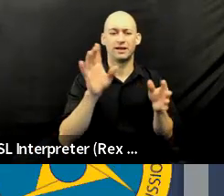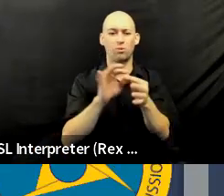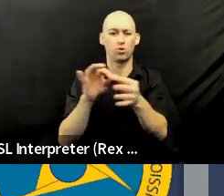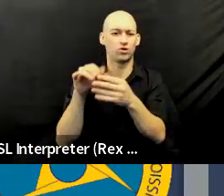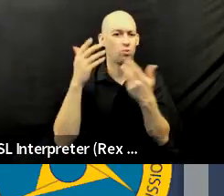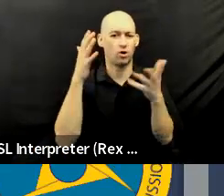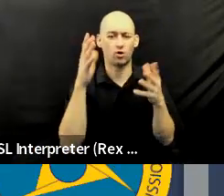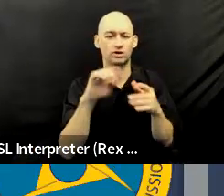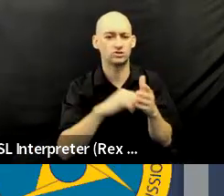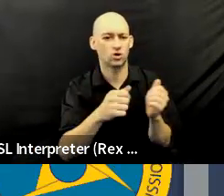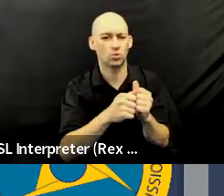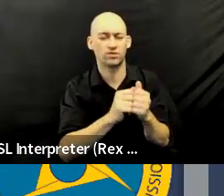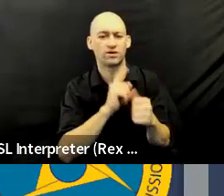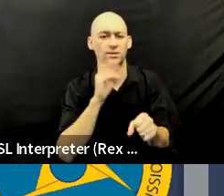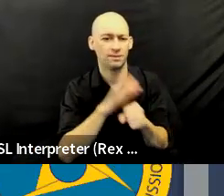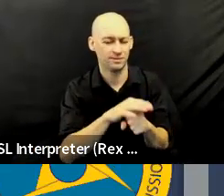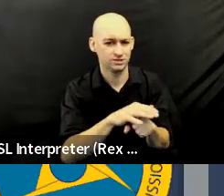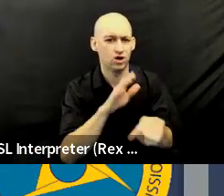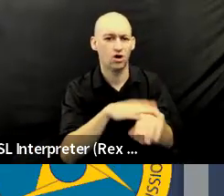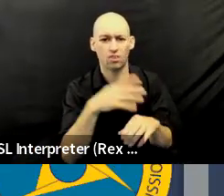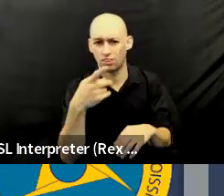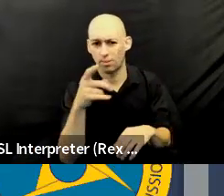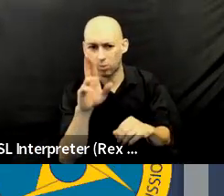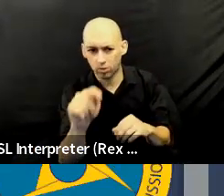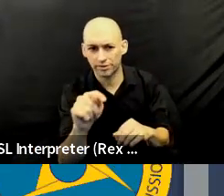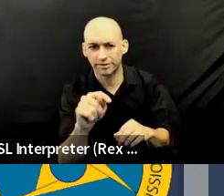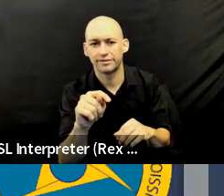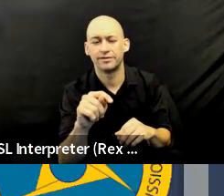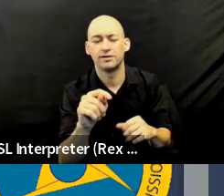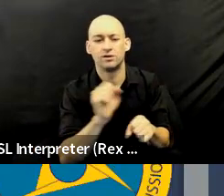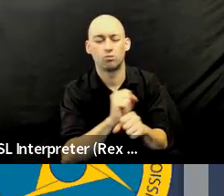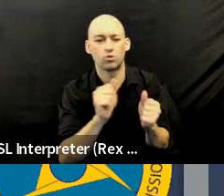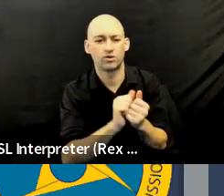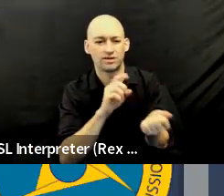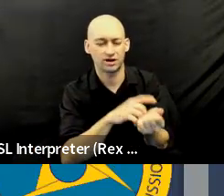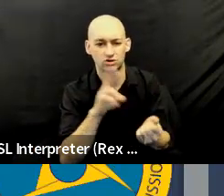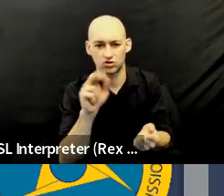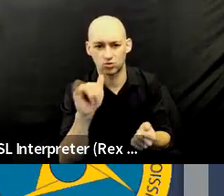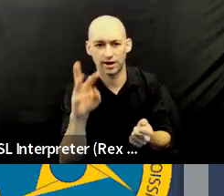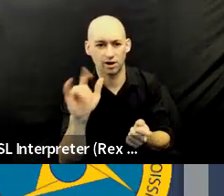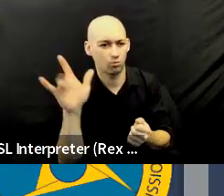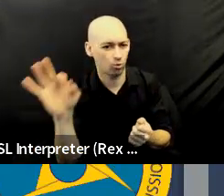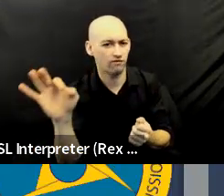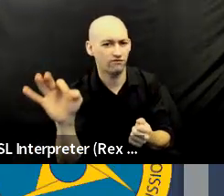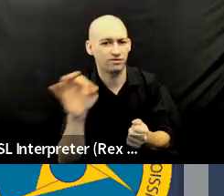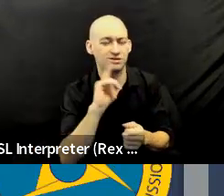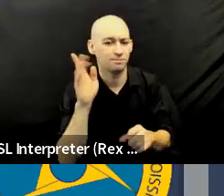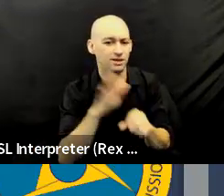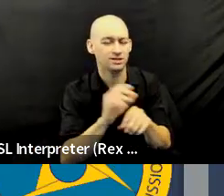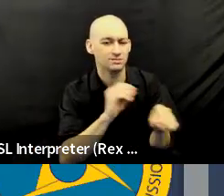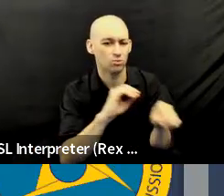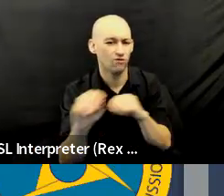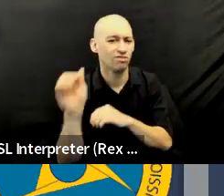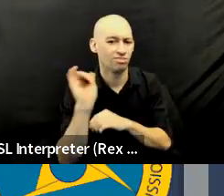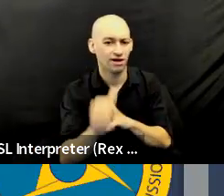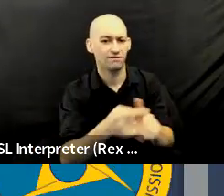with commitments from the ports. We're working with Dr. Ray Wolf's commitments to move that out from